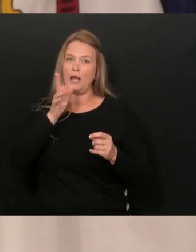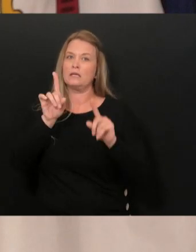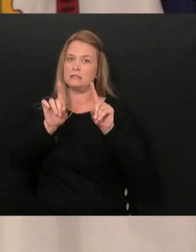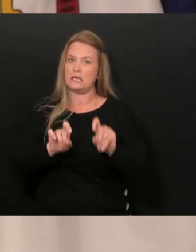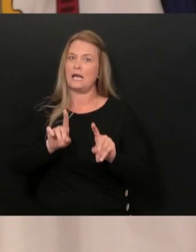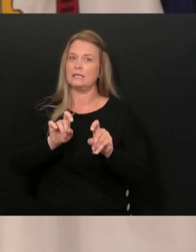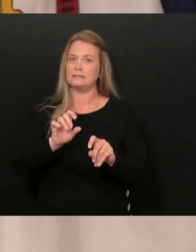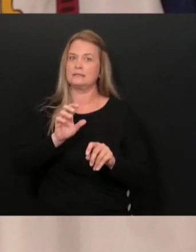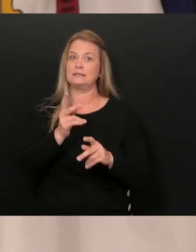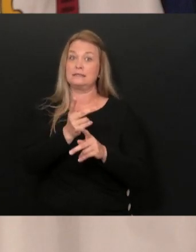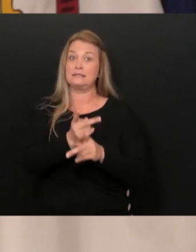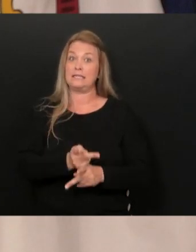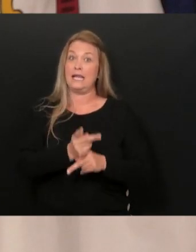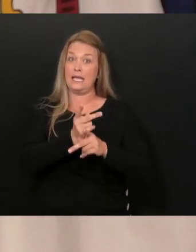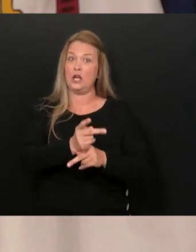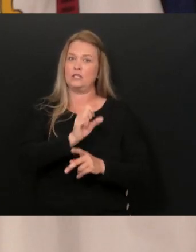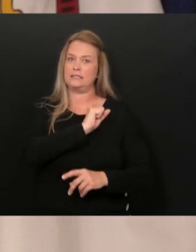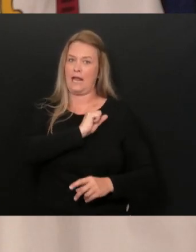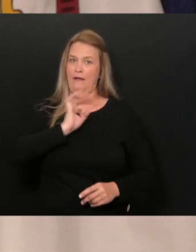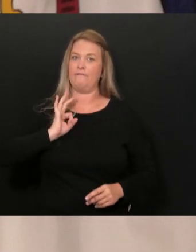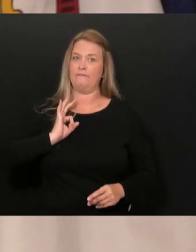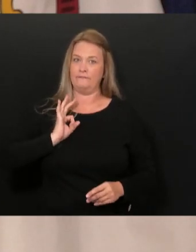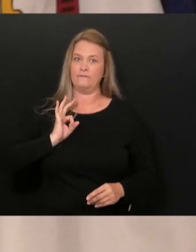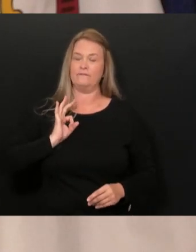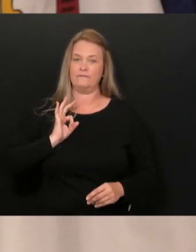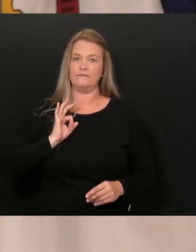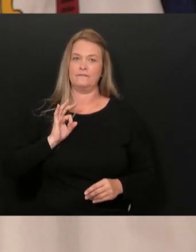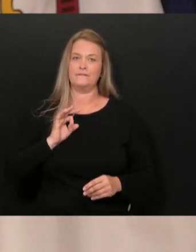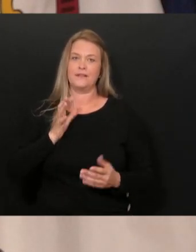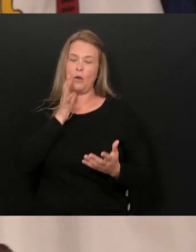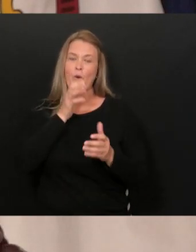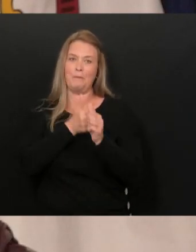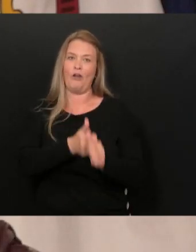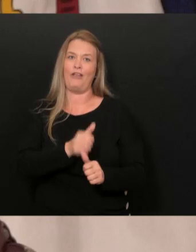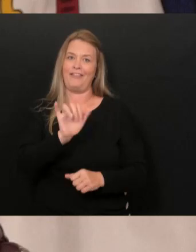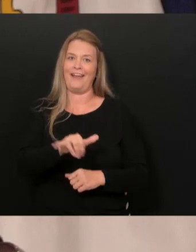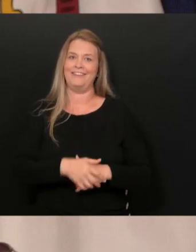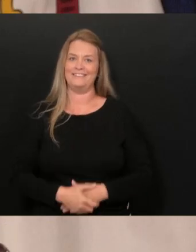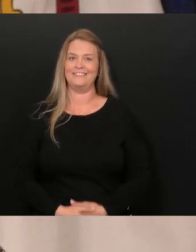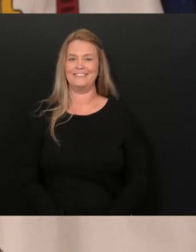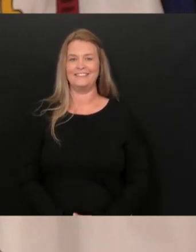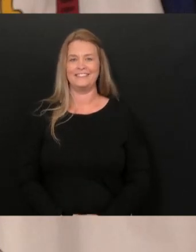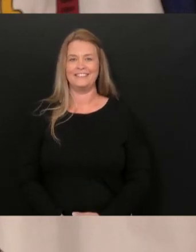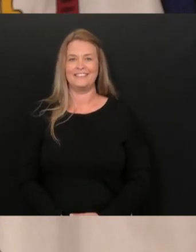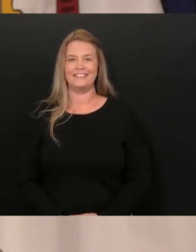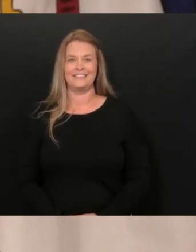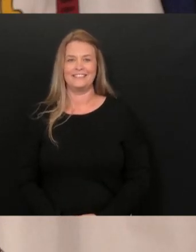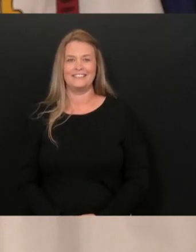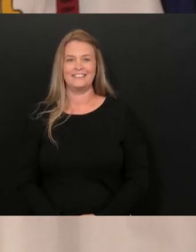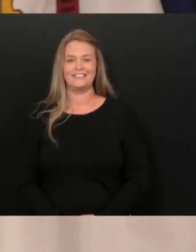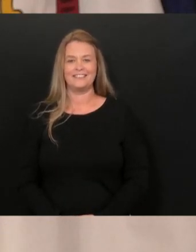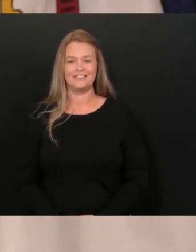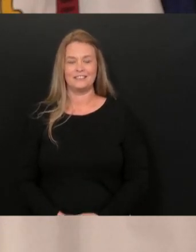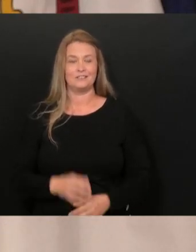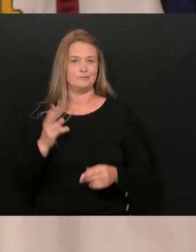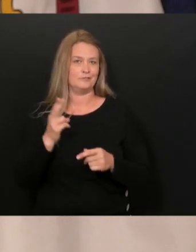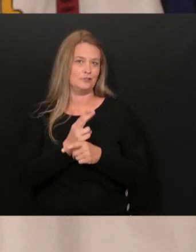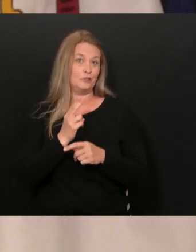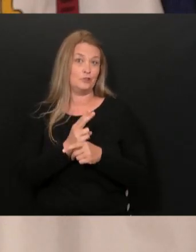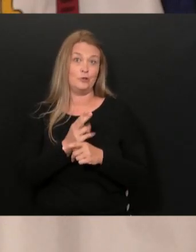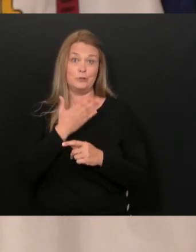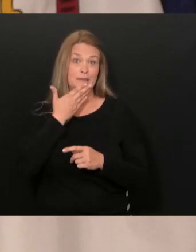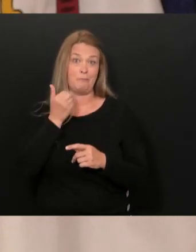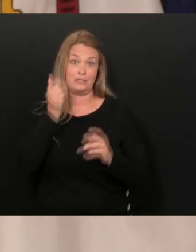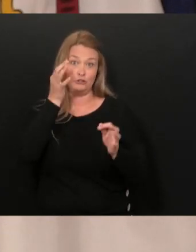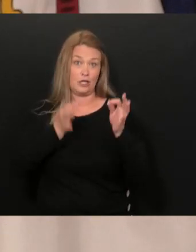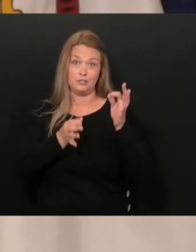staff, and we'll be on top of it. So just use your best guidelines you can